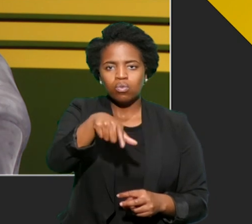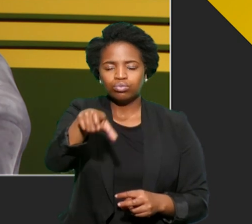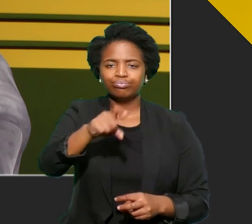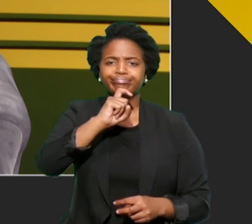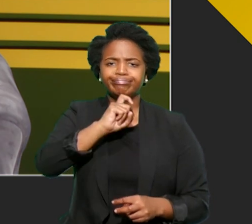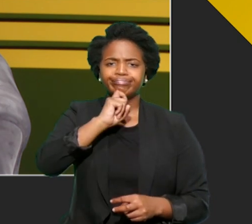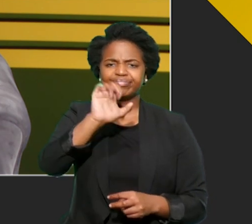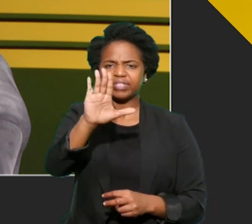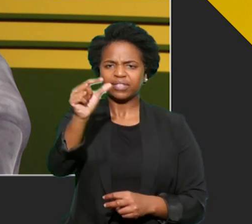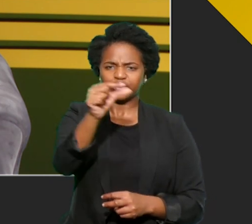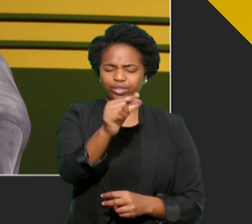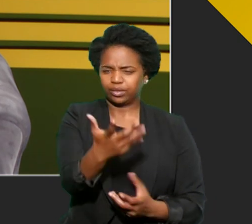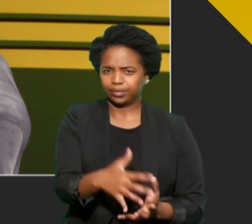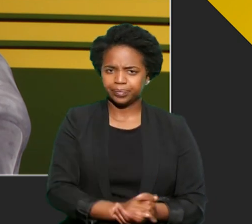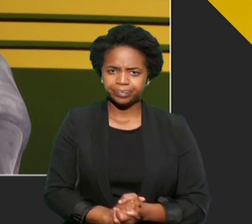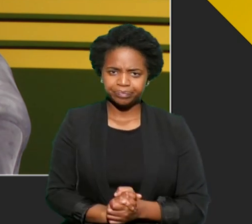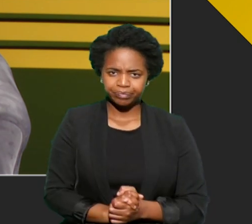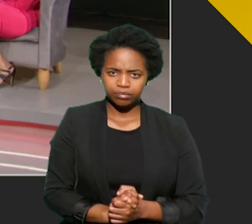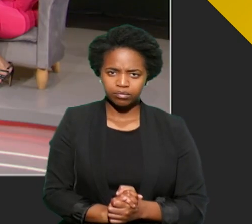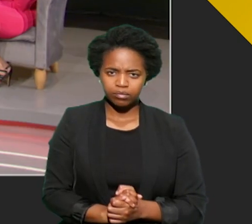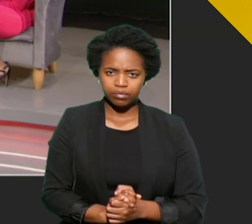using this new fast internet?